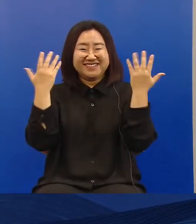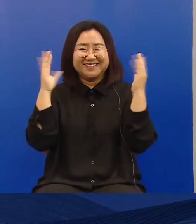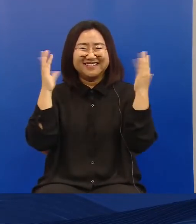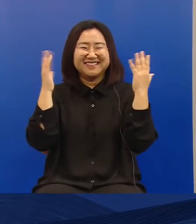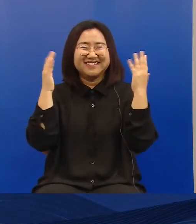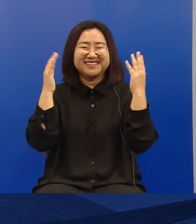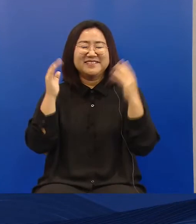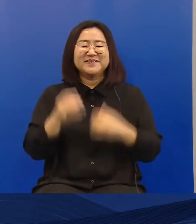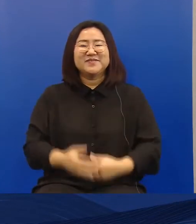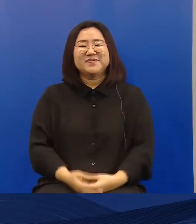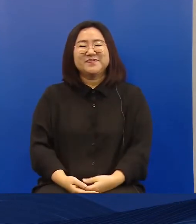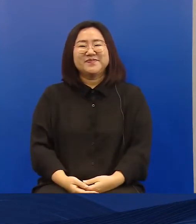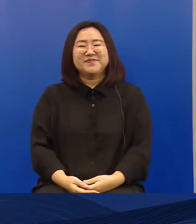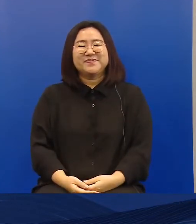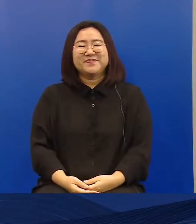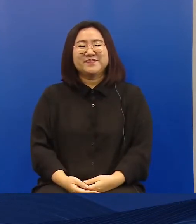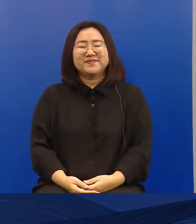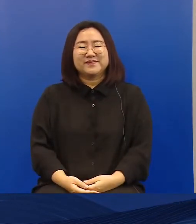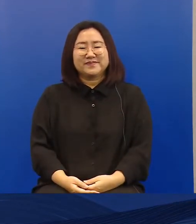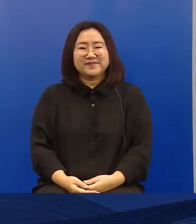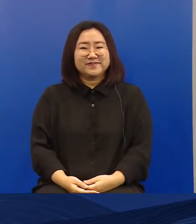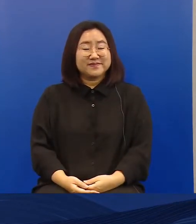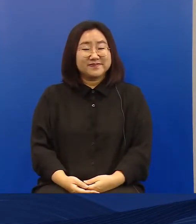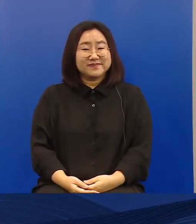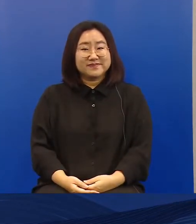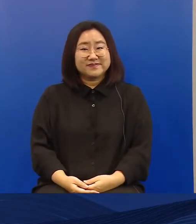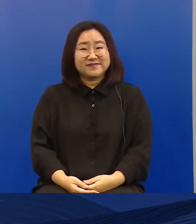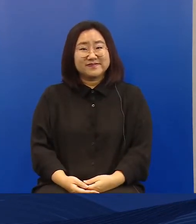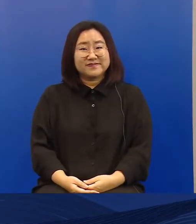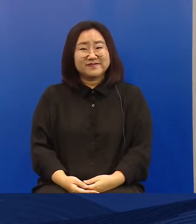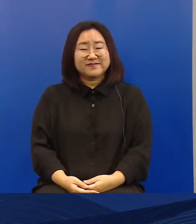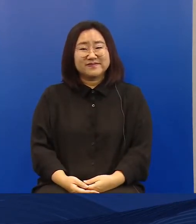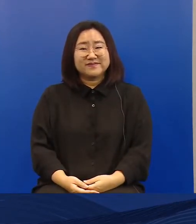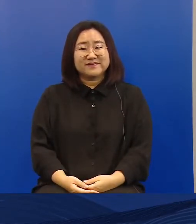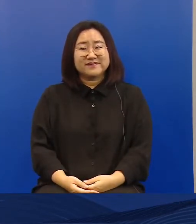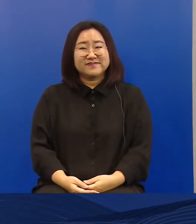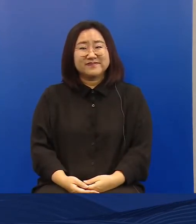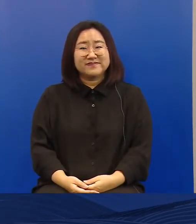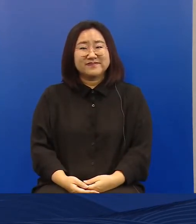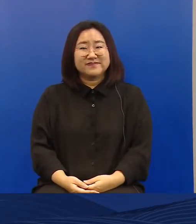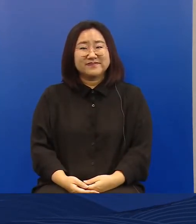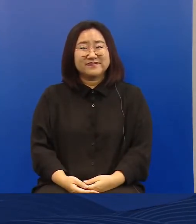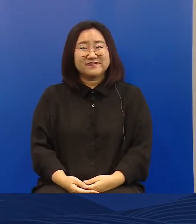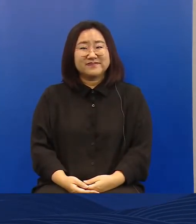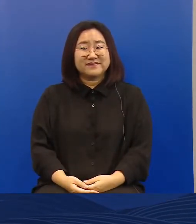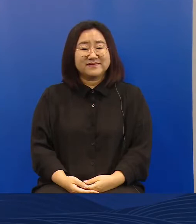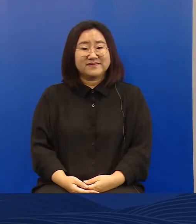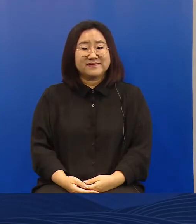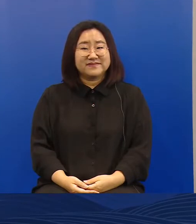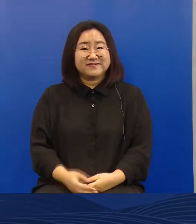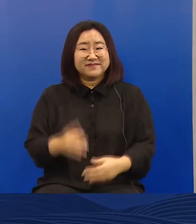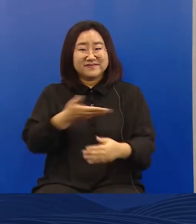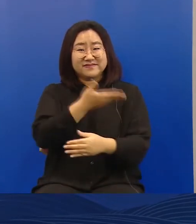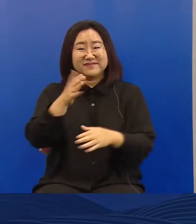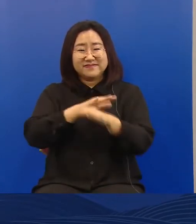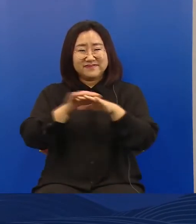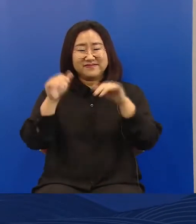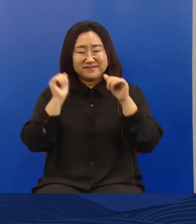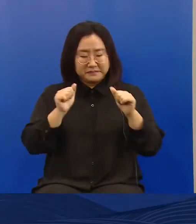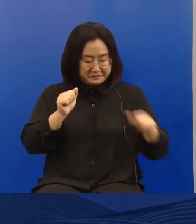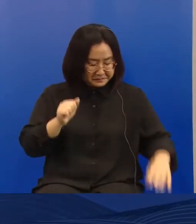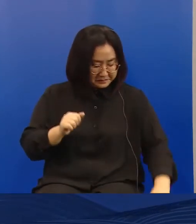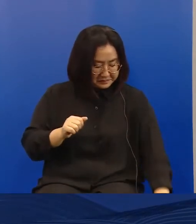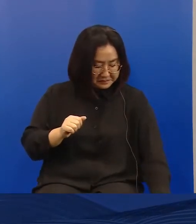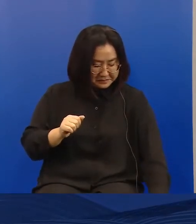Now, please give her a big round of applause. Hello, everyone. I'm Deborah Russell. I'm the president,